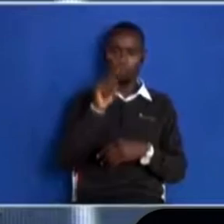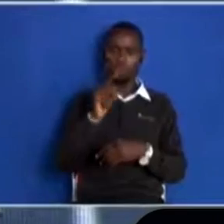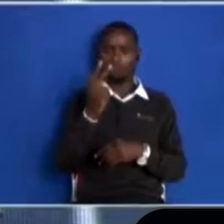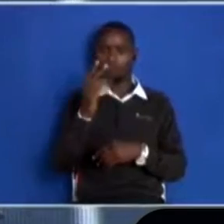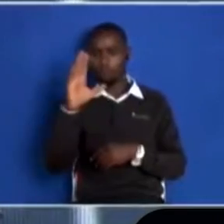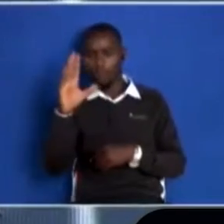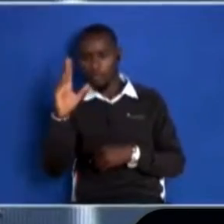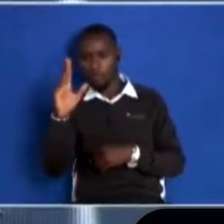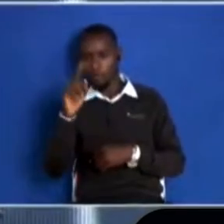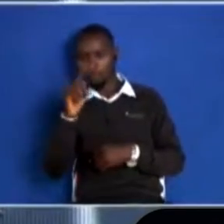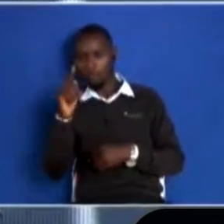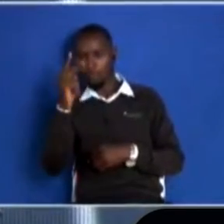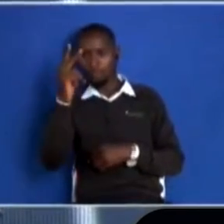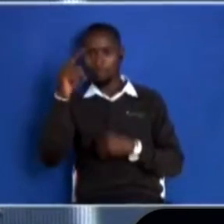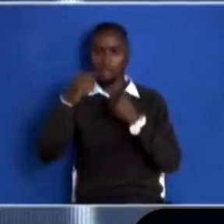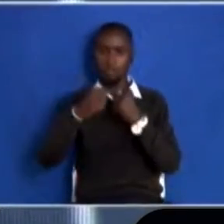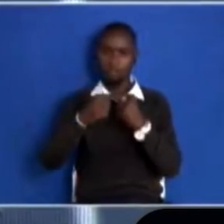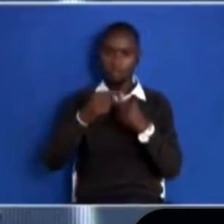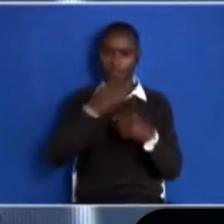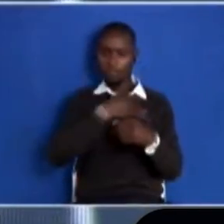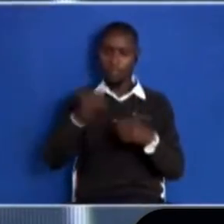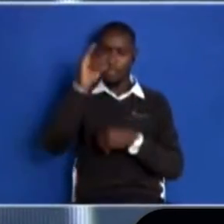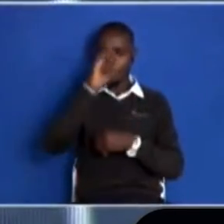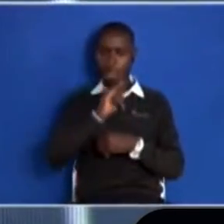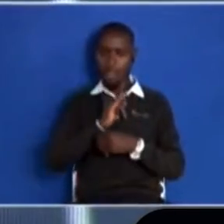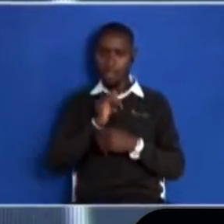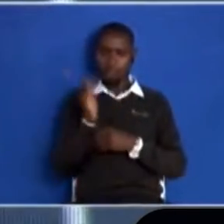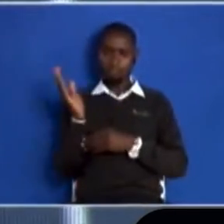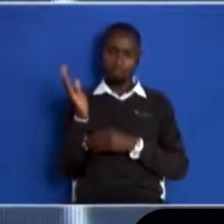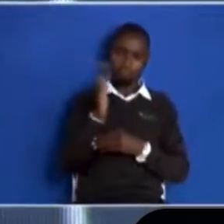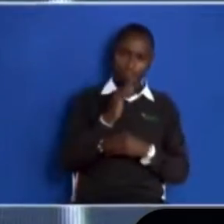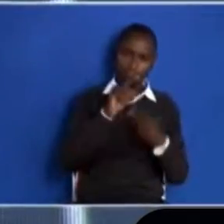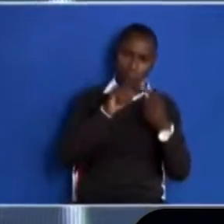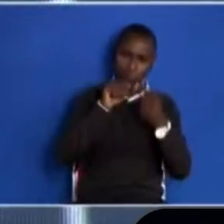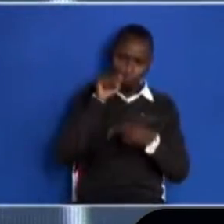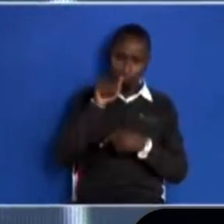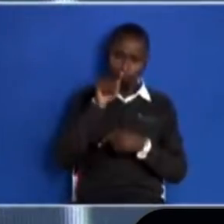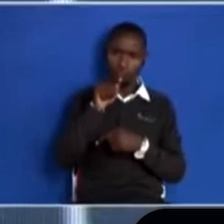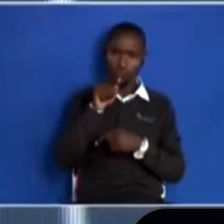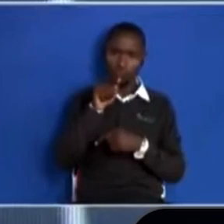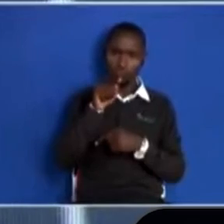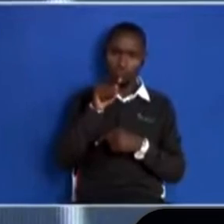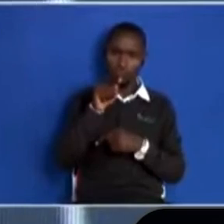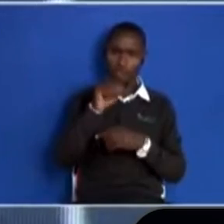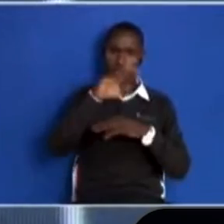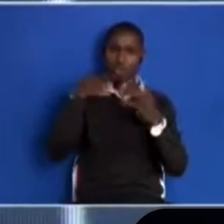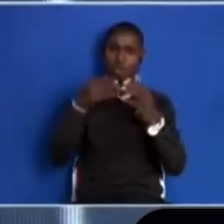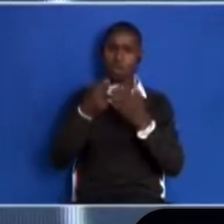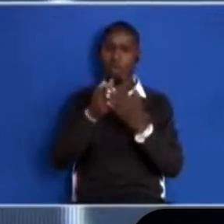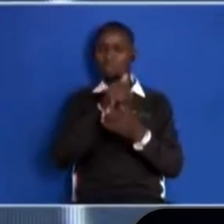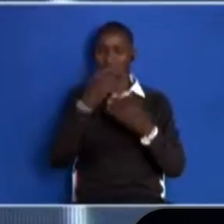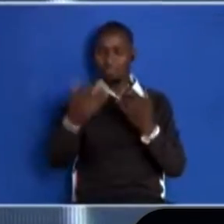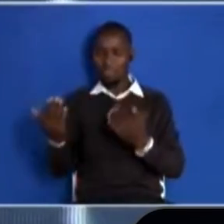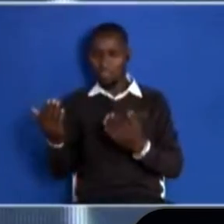mstari wa 25 26, he said, and I will restore to you, yasema nitawarejesha, the years that the locust has